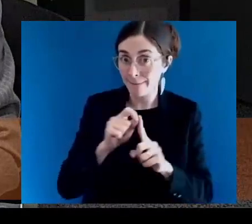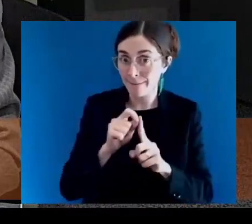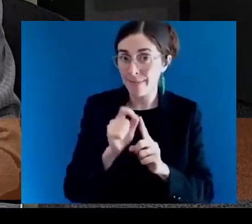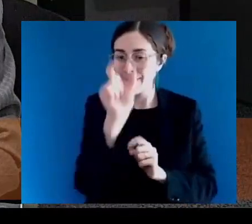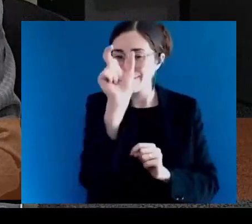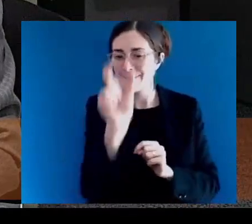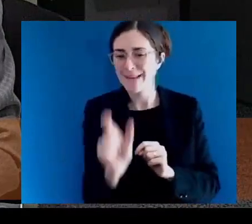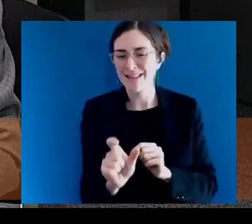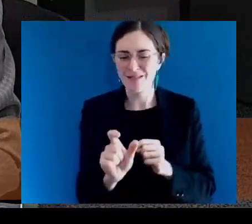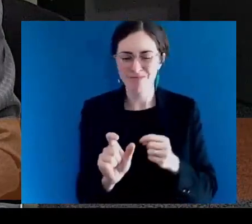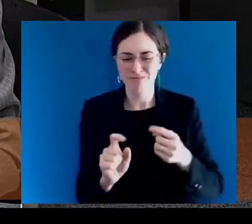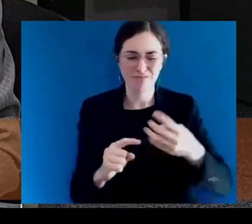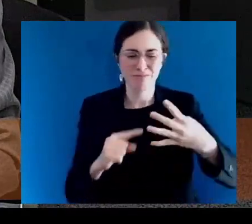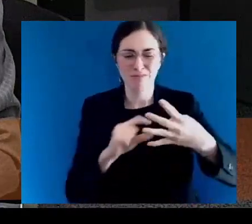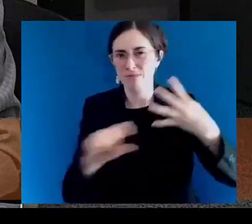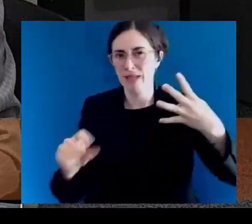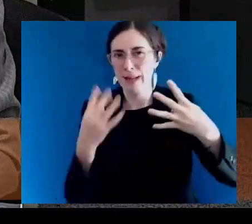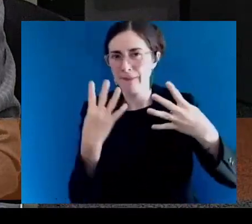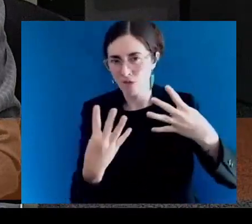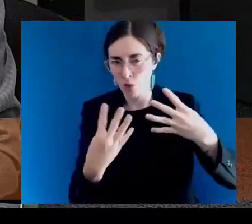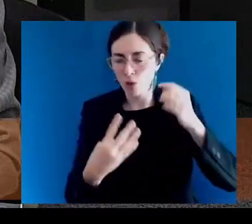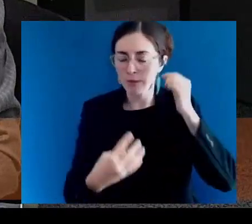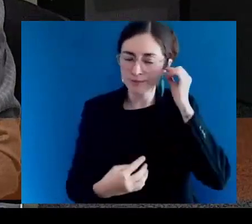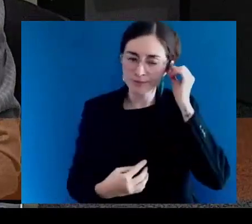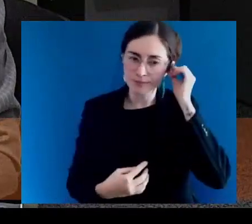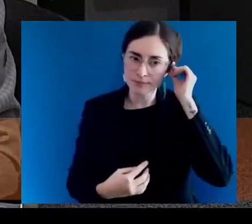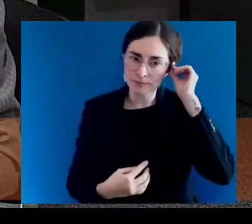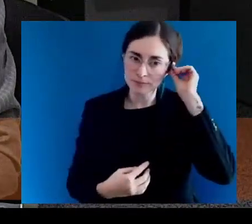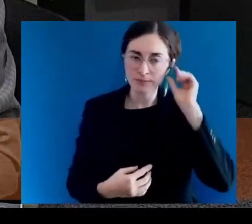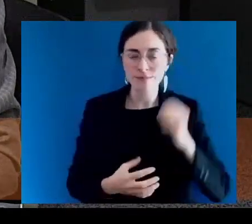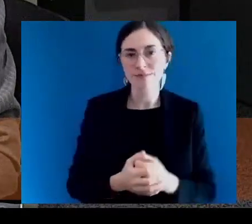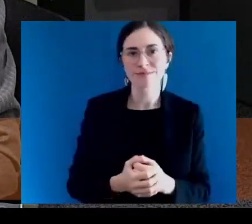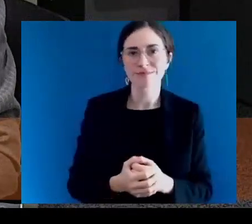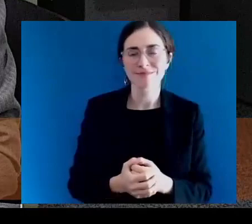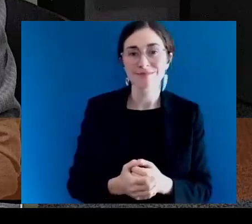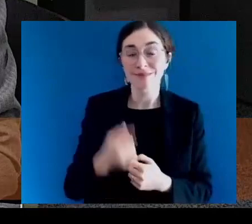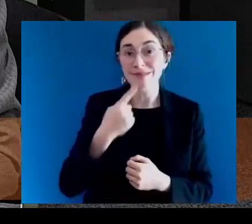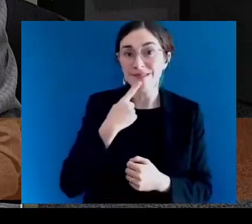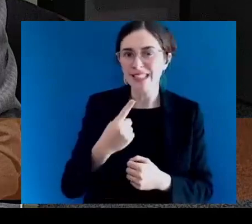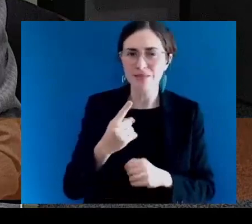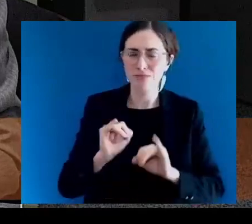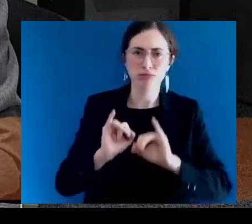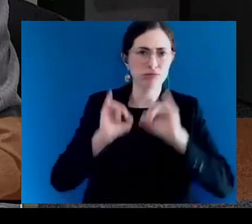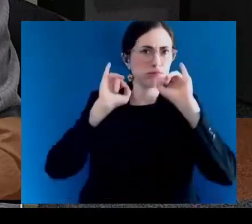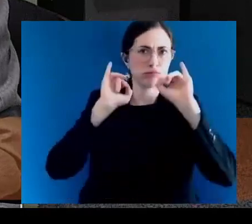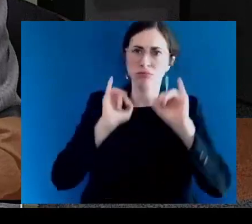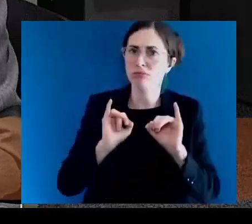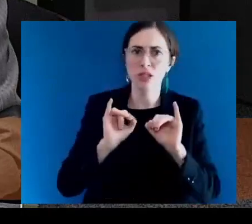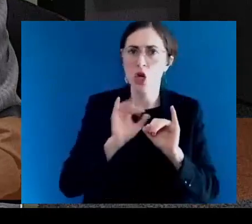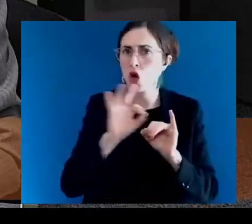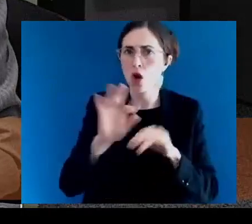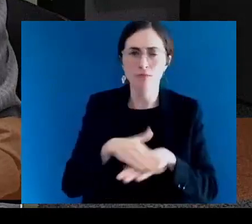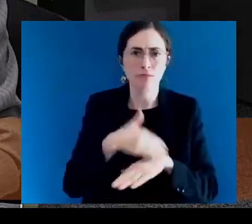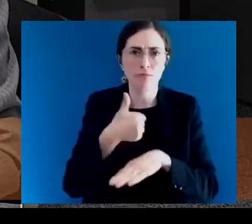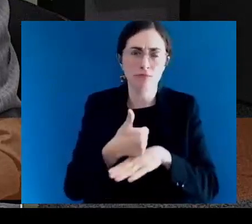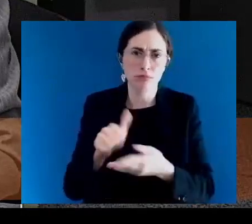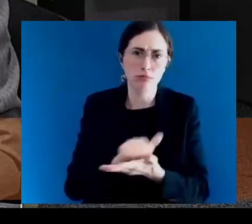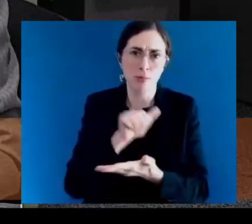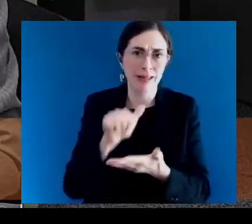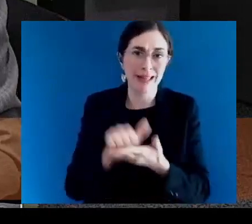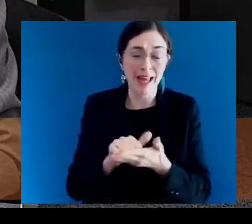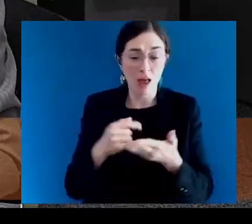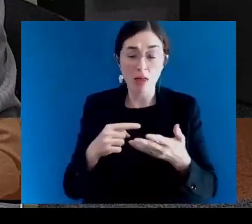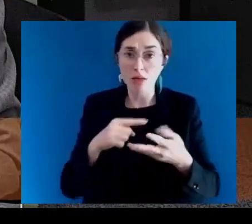reading scathing Productivity Commission review around how those pillars are being implemented, that there were recommendations